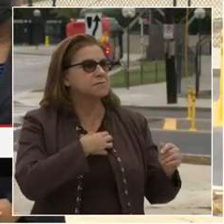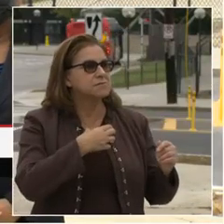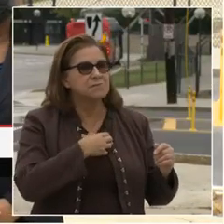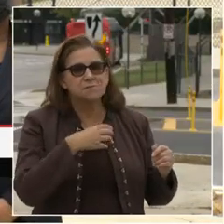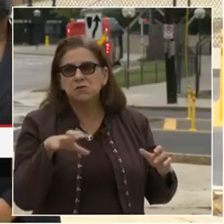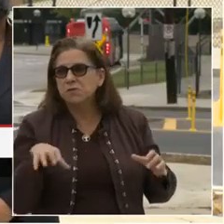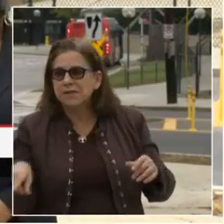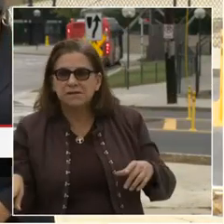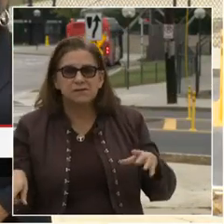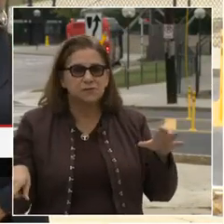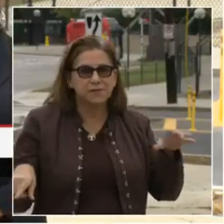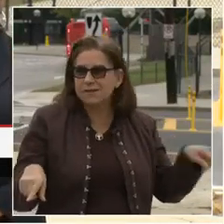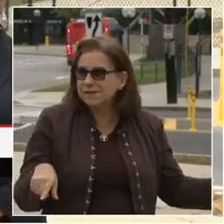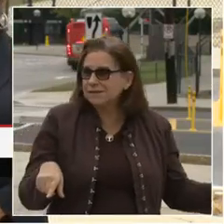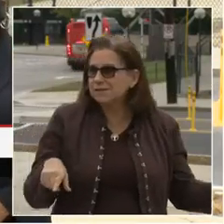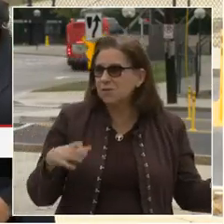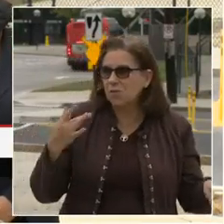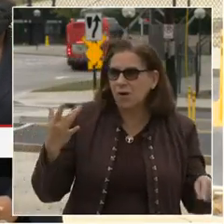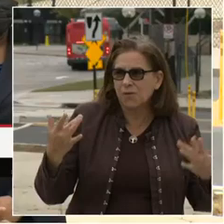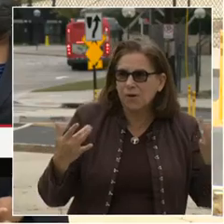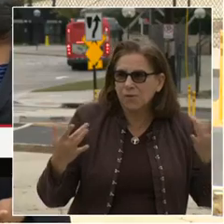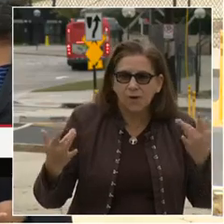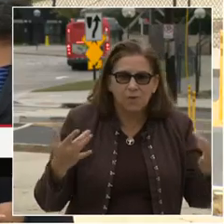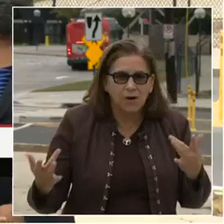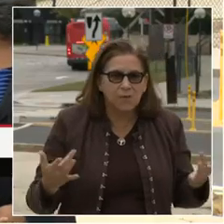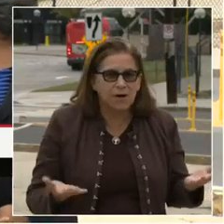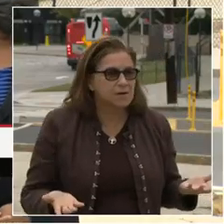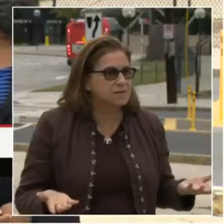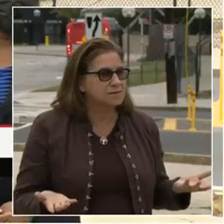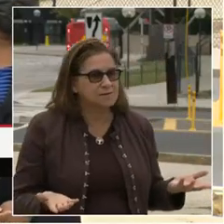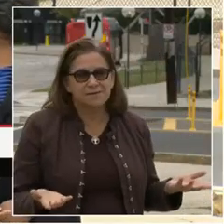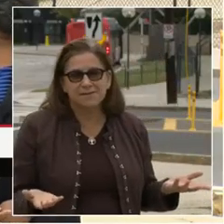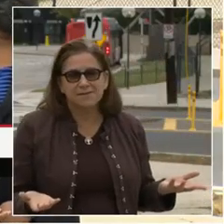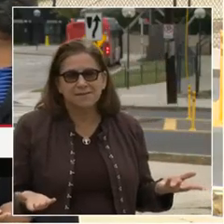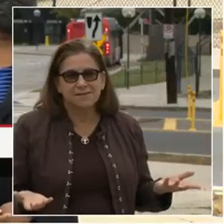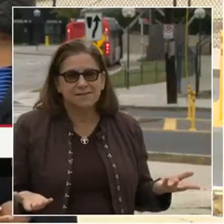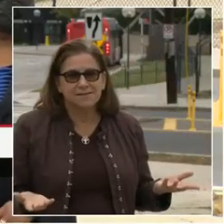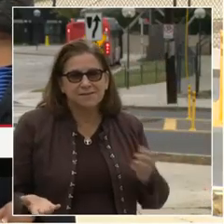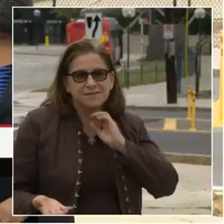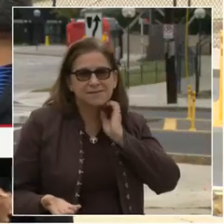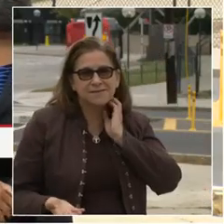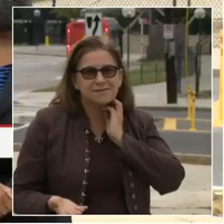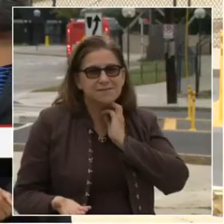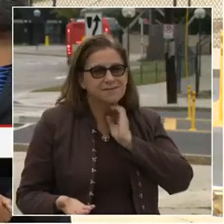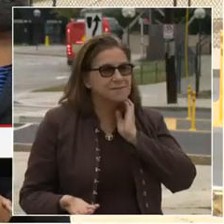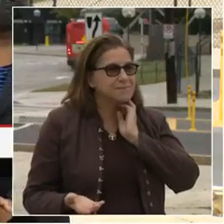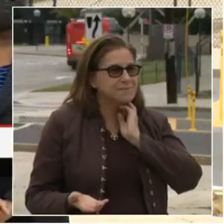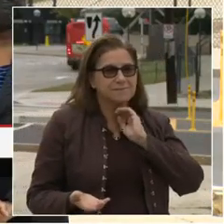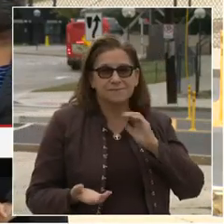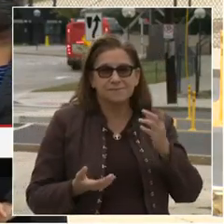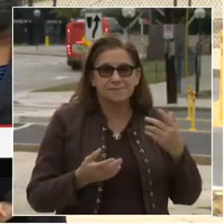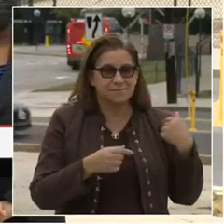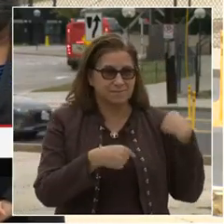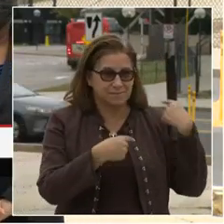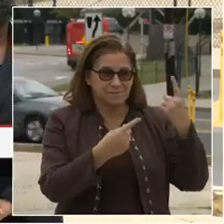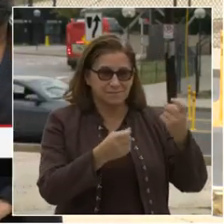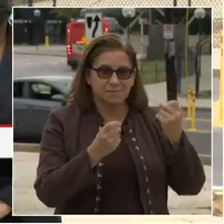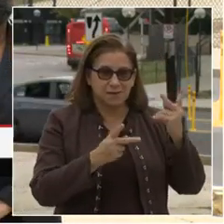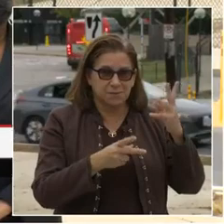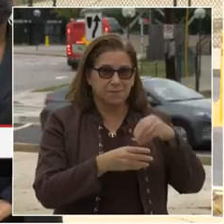this project had been around for so long, they didn't know about the years of community engagement. So I was